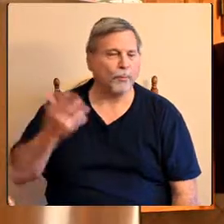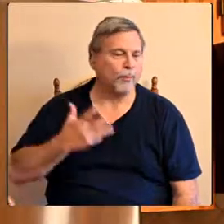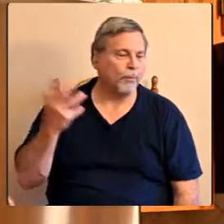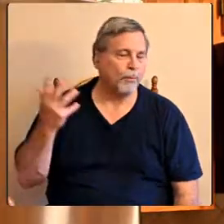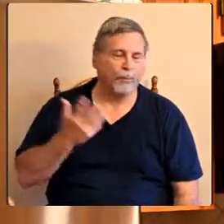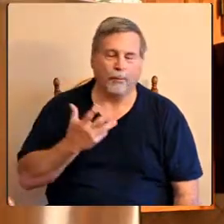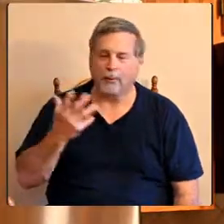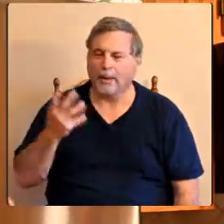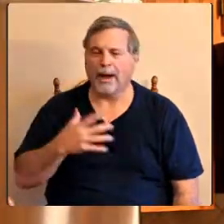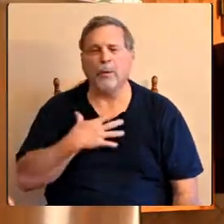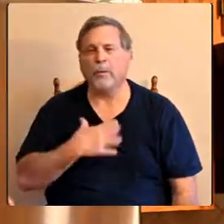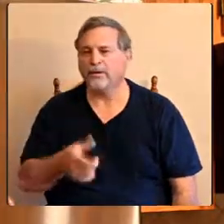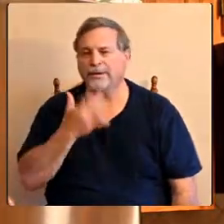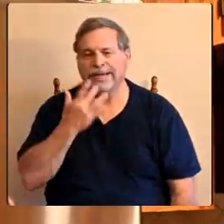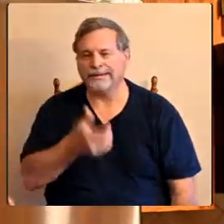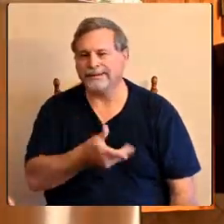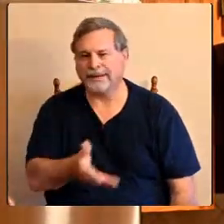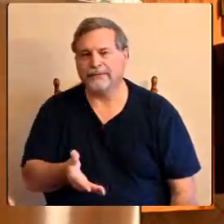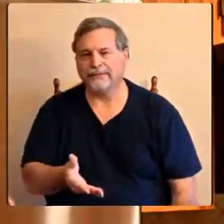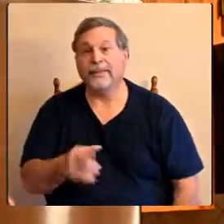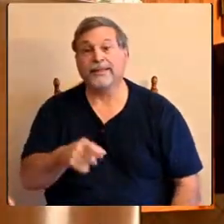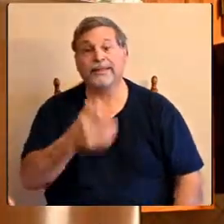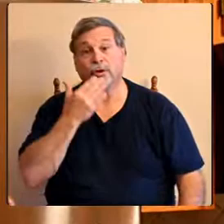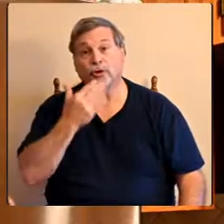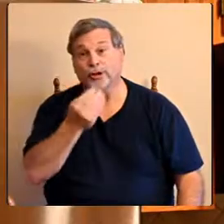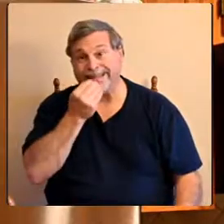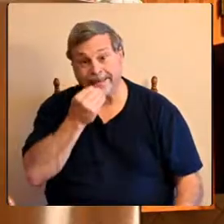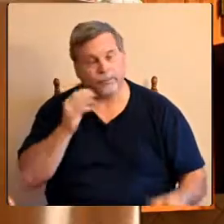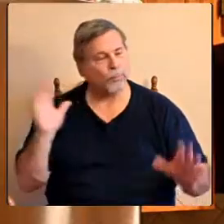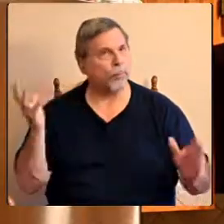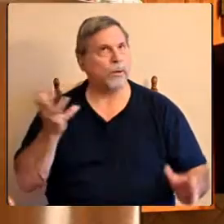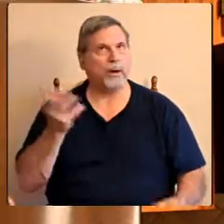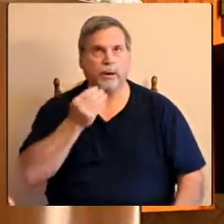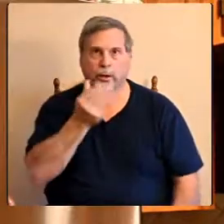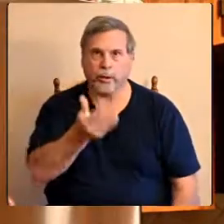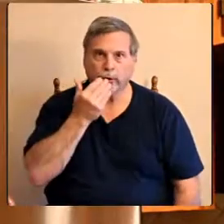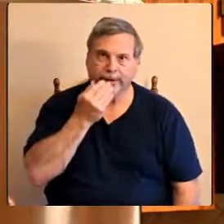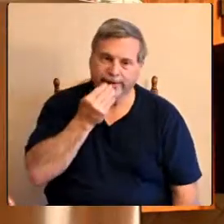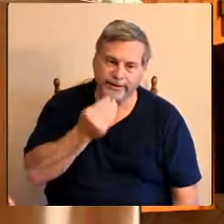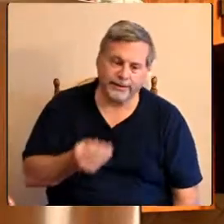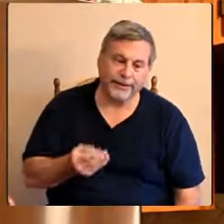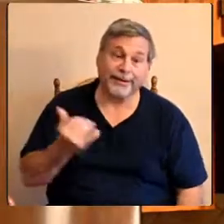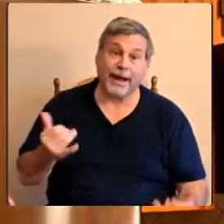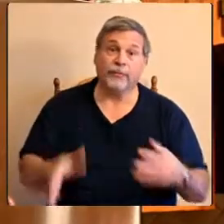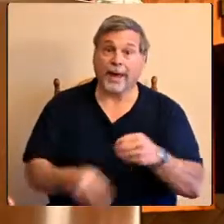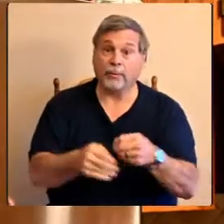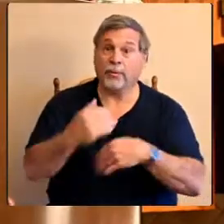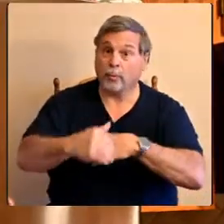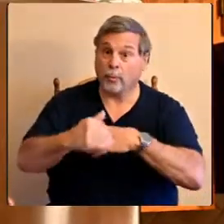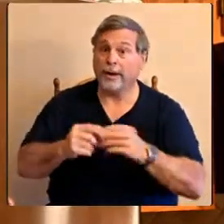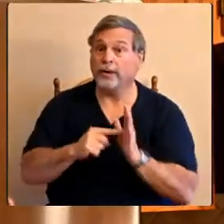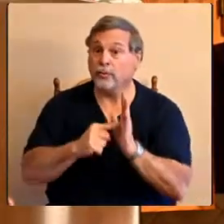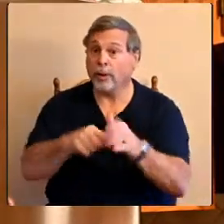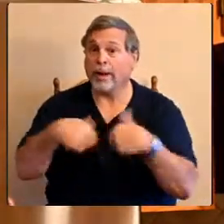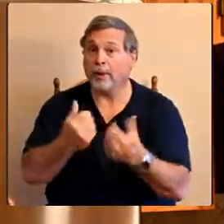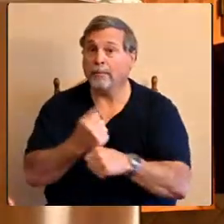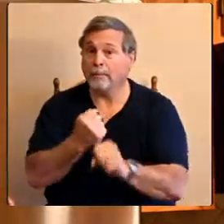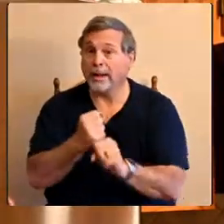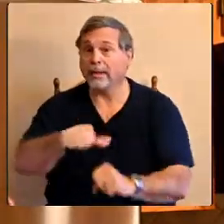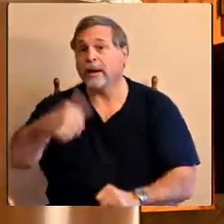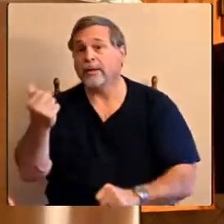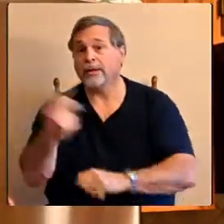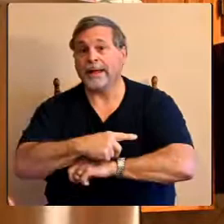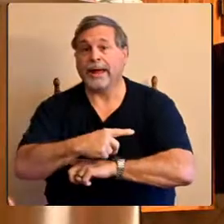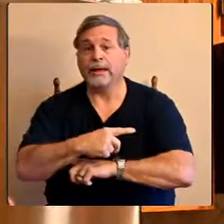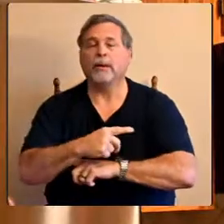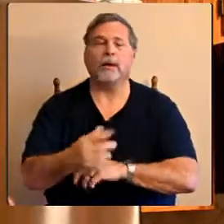Man, I wish you could taste this stuff. This is good eating. This is really good eating. Now, if you put this with the bread that I made the other day, got